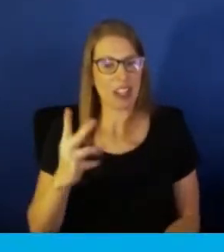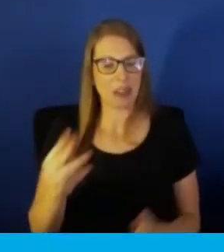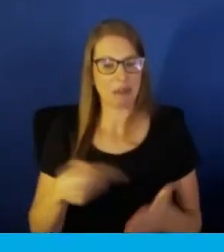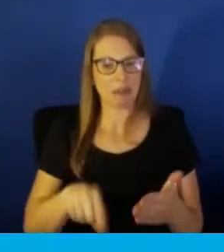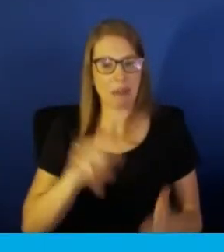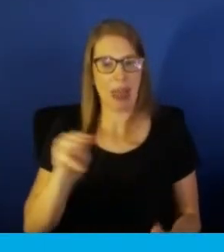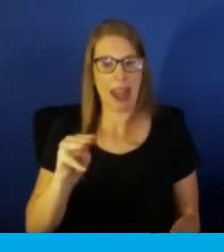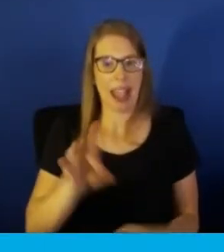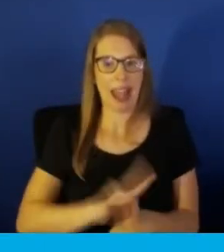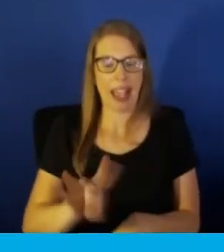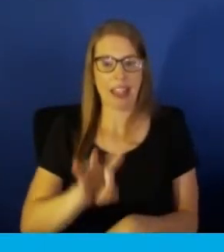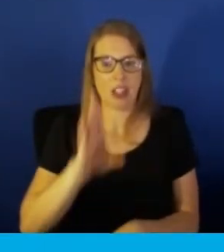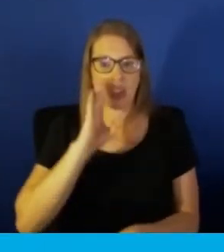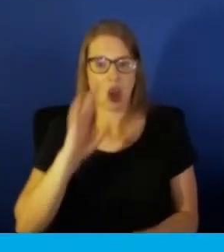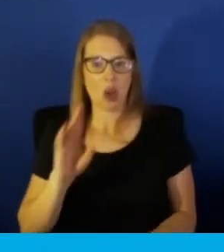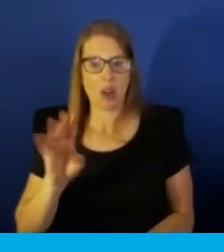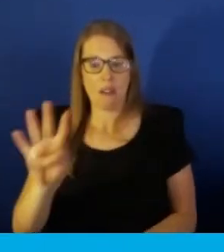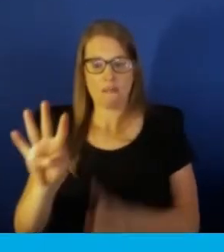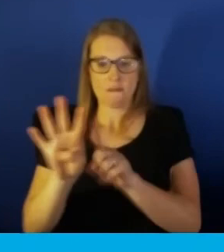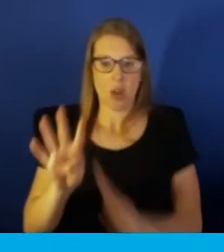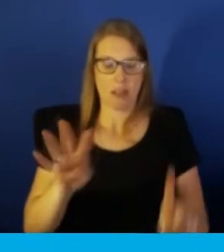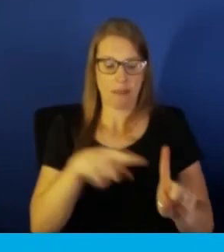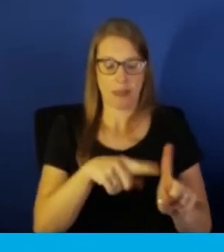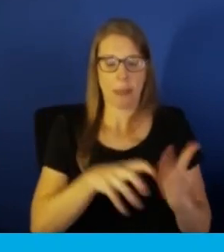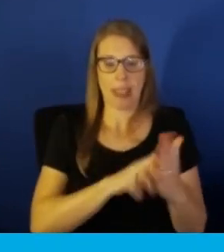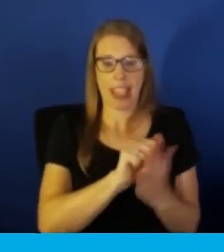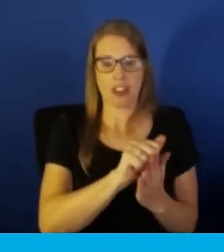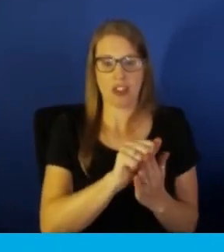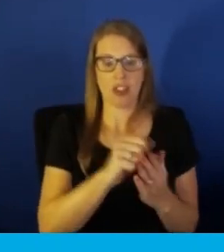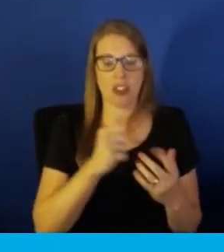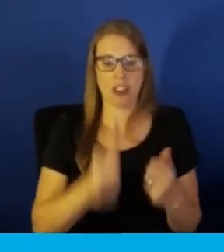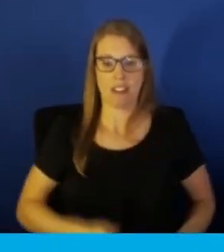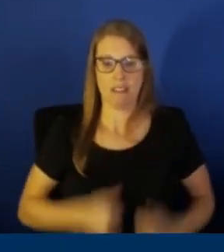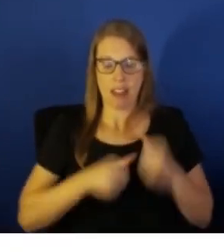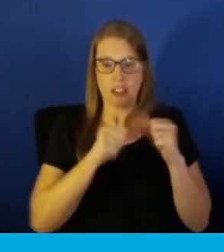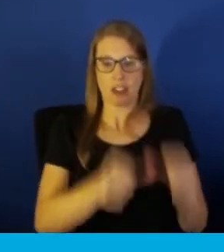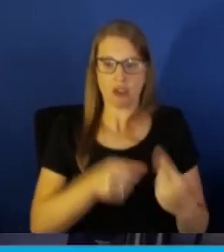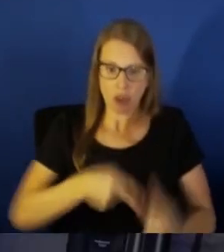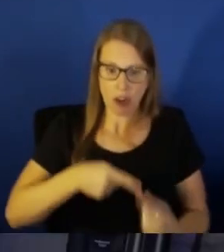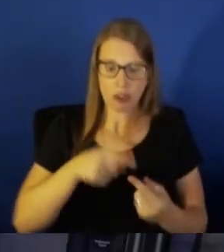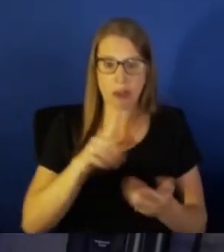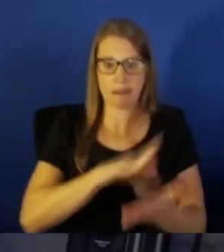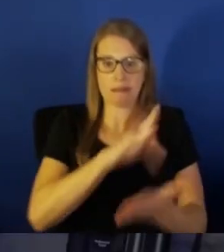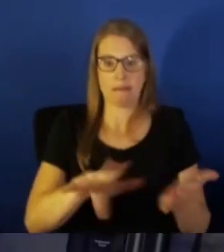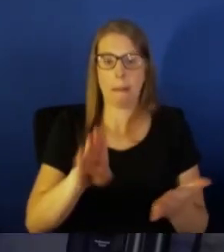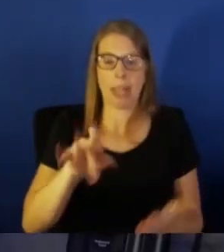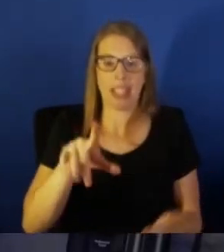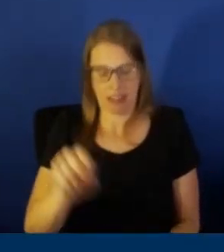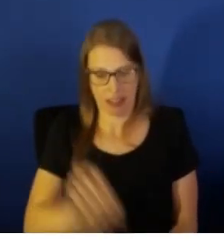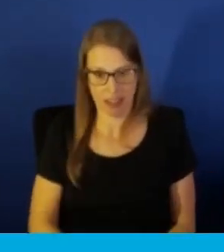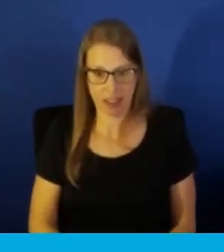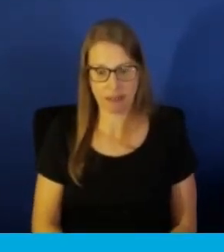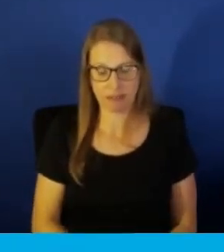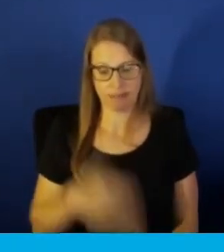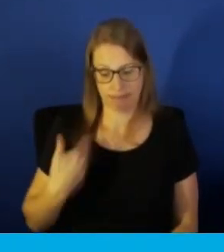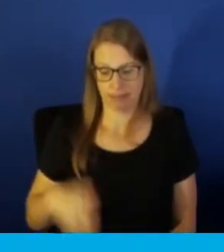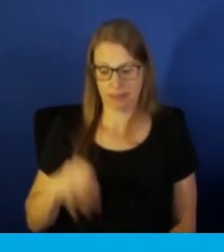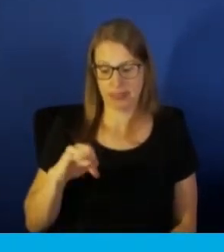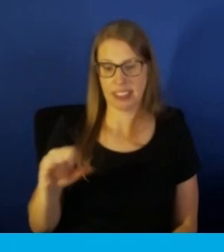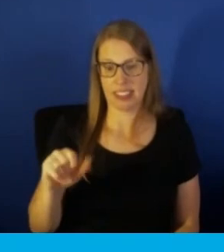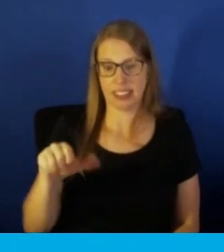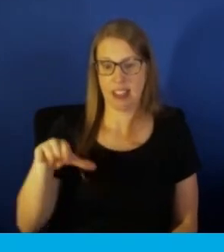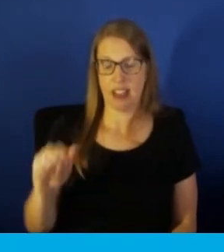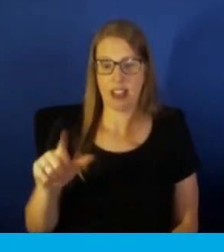you know 1 in 4 cancer survivors struggles to pay their medical bills? I'm Jessica Lovell. Thanks to inflation,